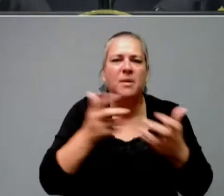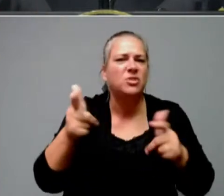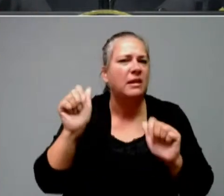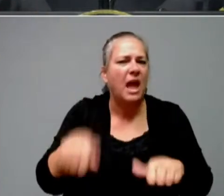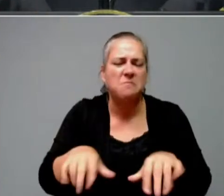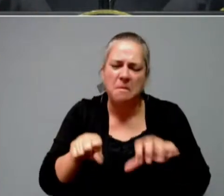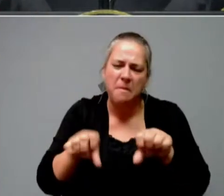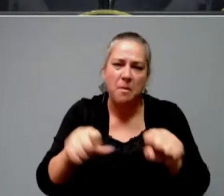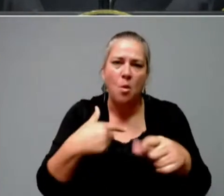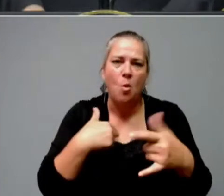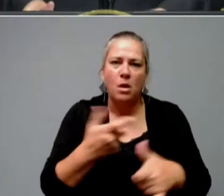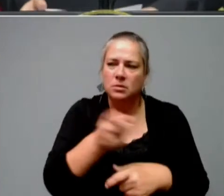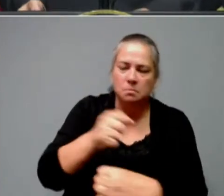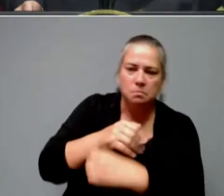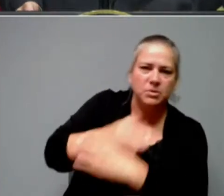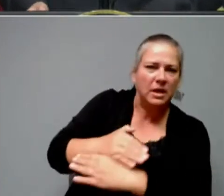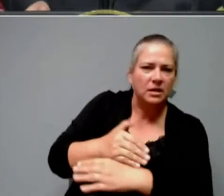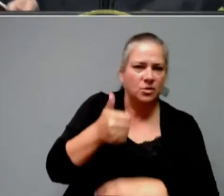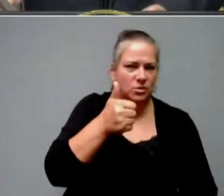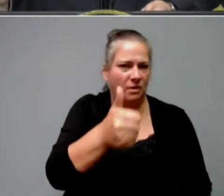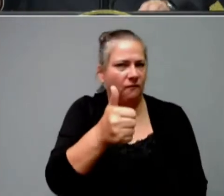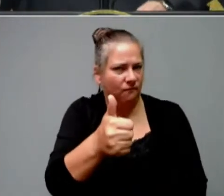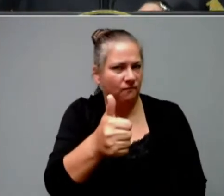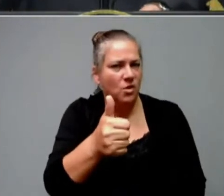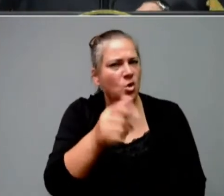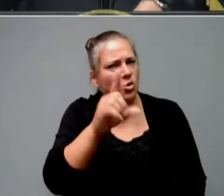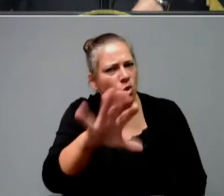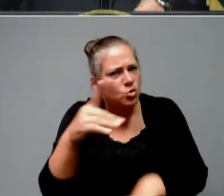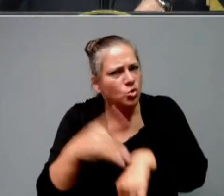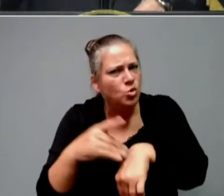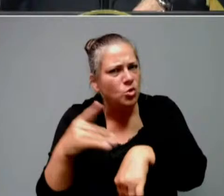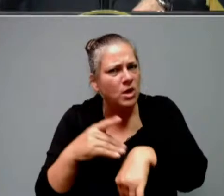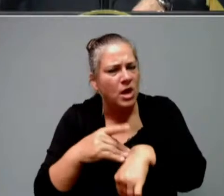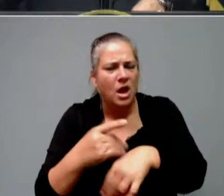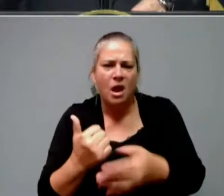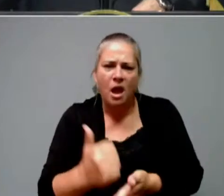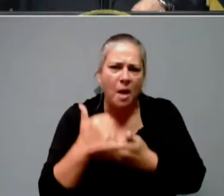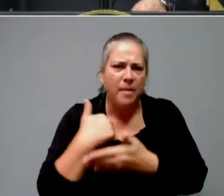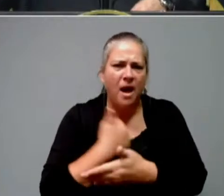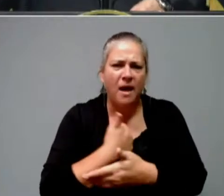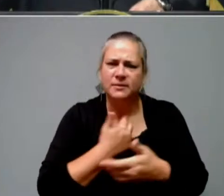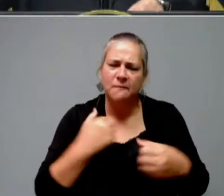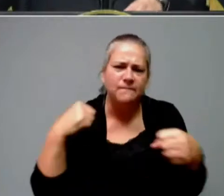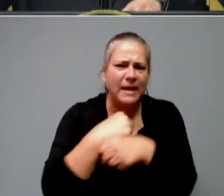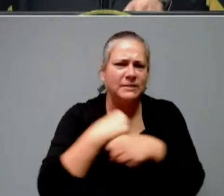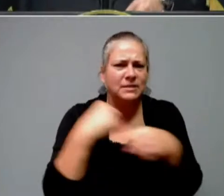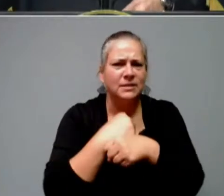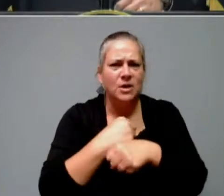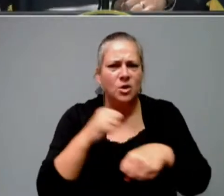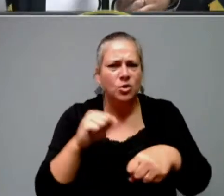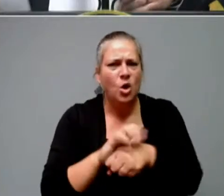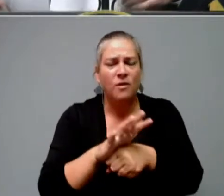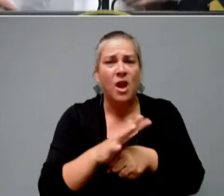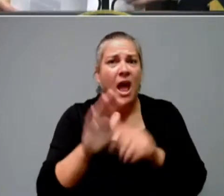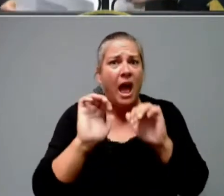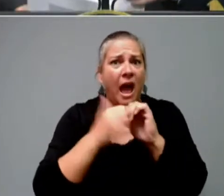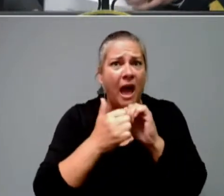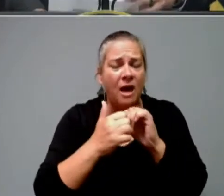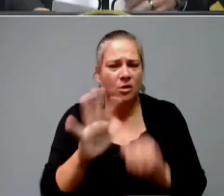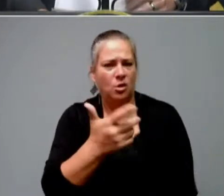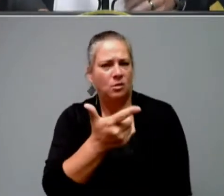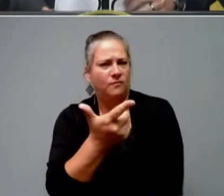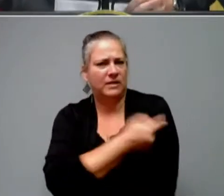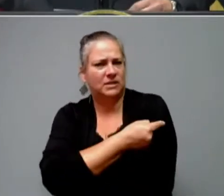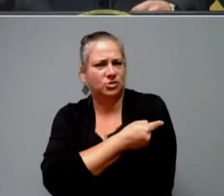protect themselves and do their patriotic duty to help us beat this virus. That starts with getting vaccinated, and it continues with wearing a mask in